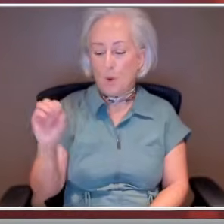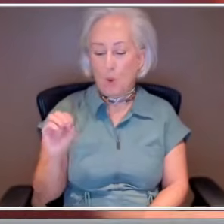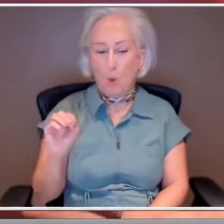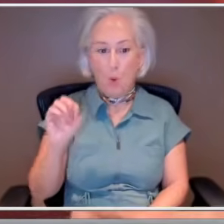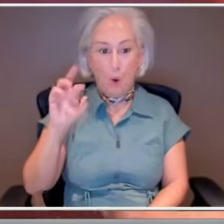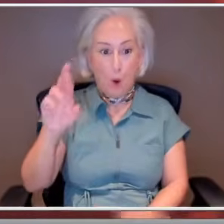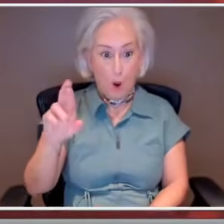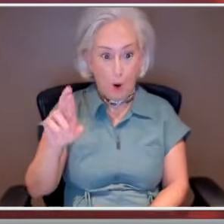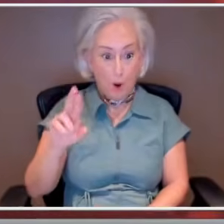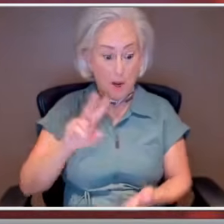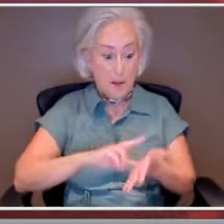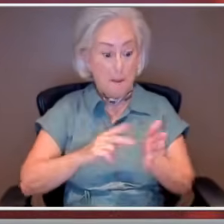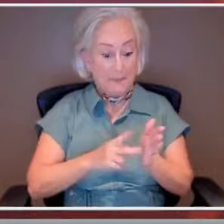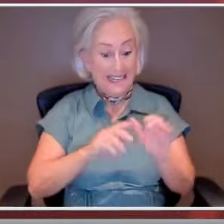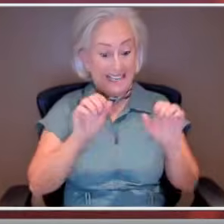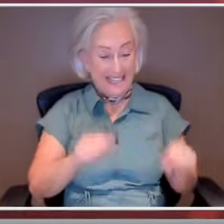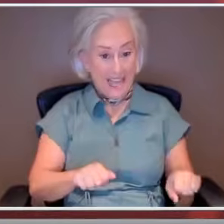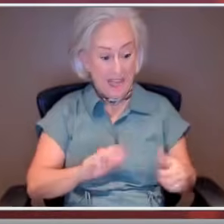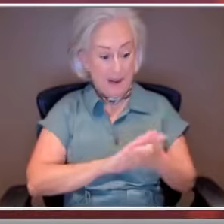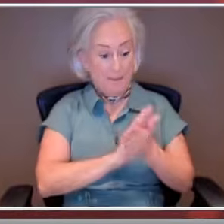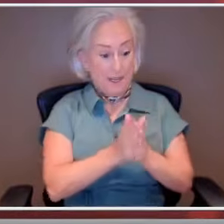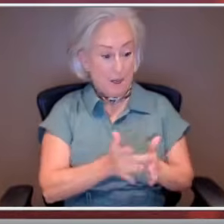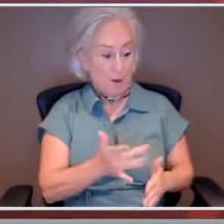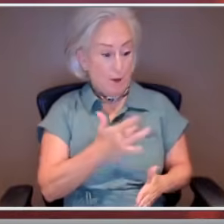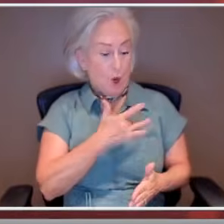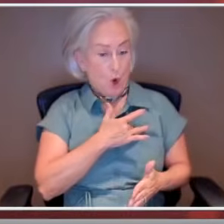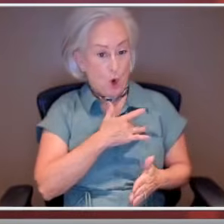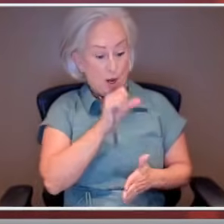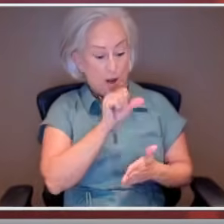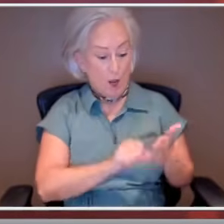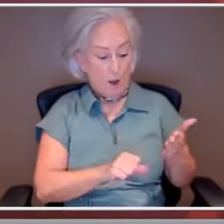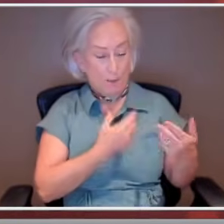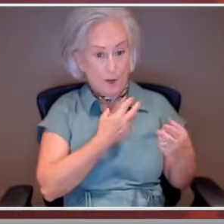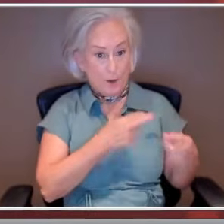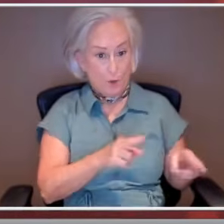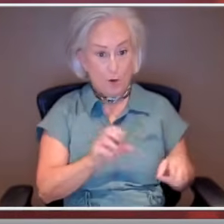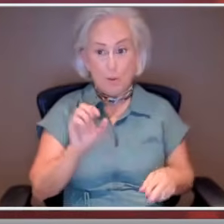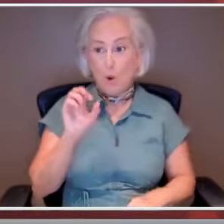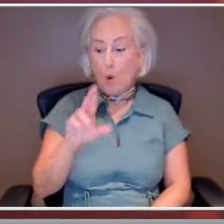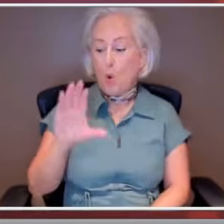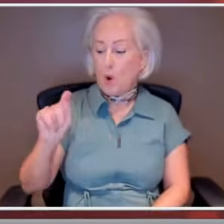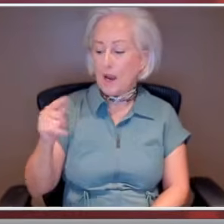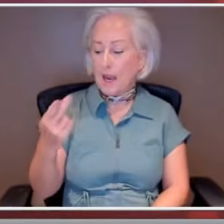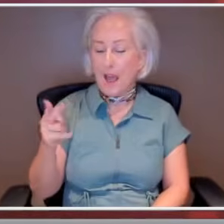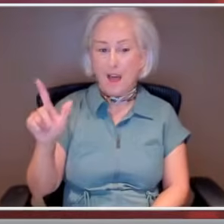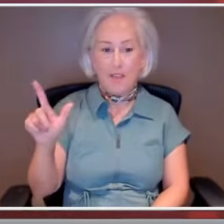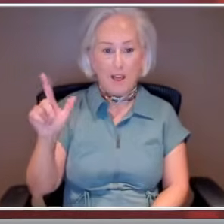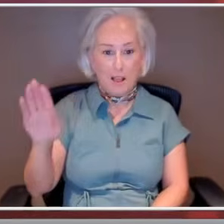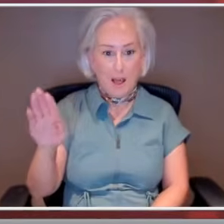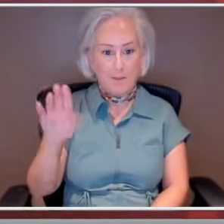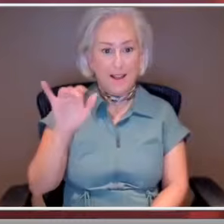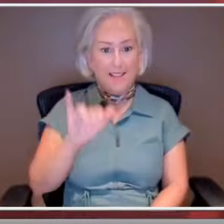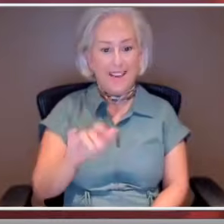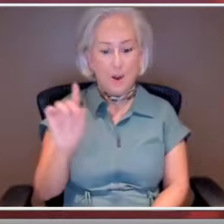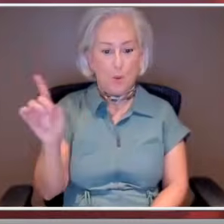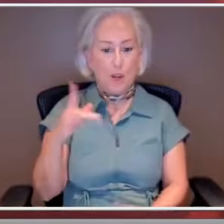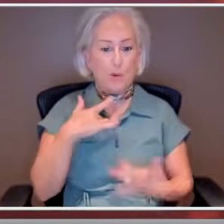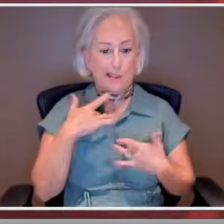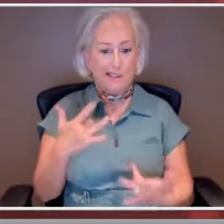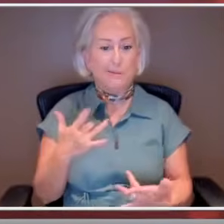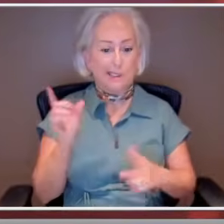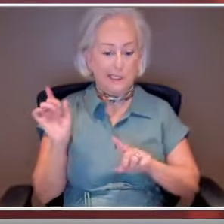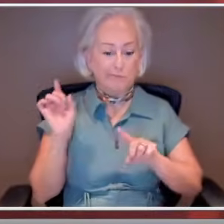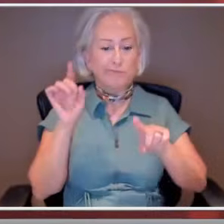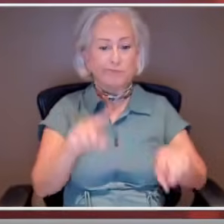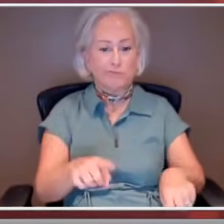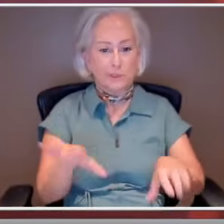a cardiac operating room or as a cath lab or a little bit of both. And those are where we tend to do procedures like these transcatheter